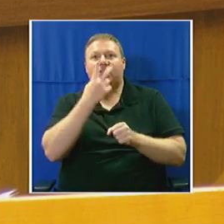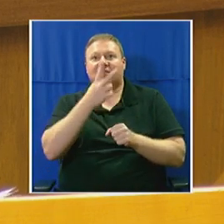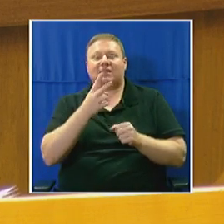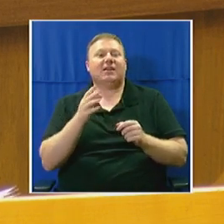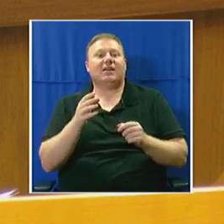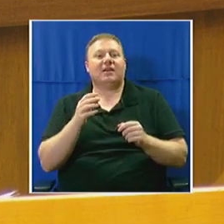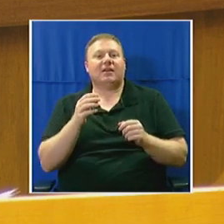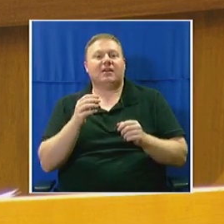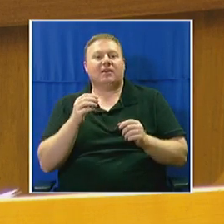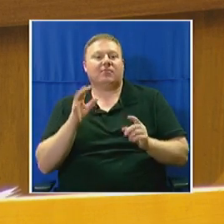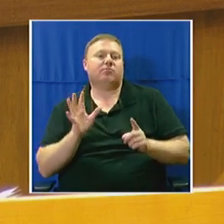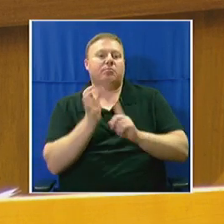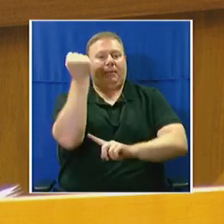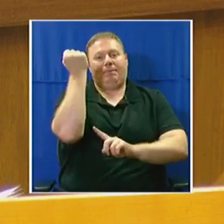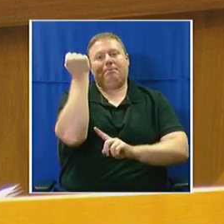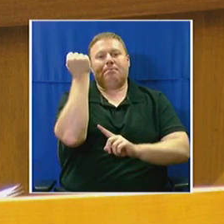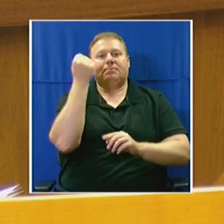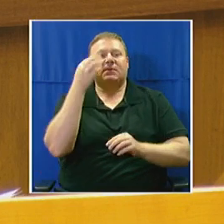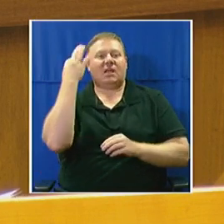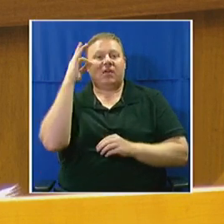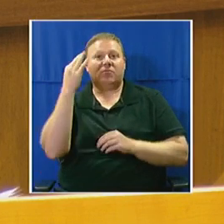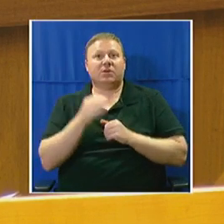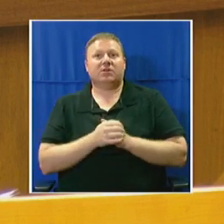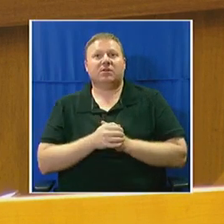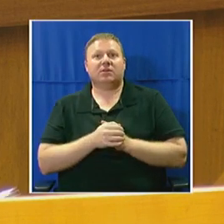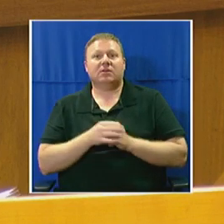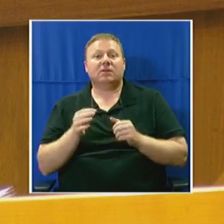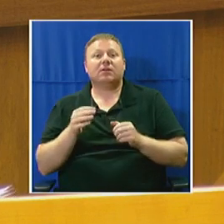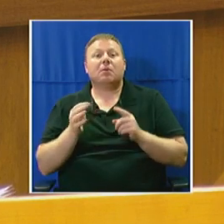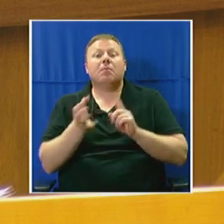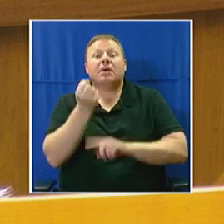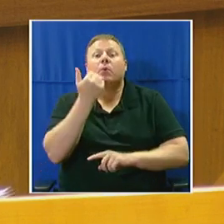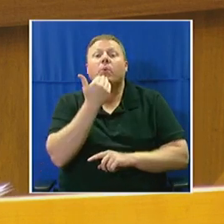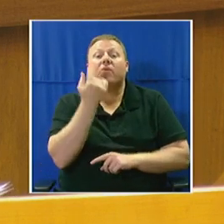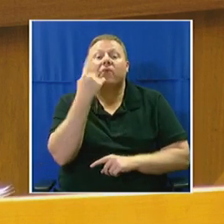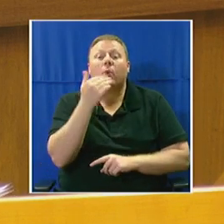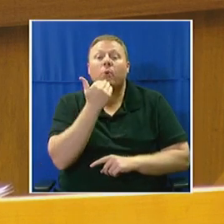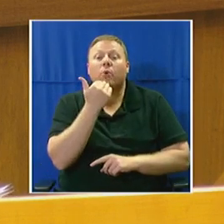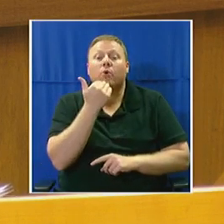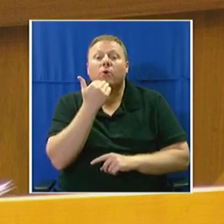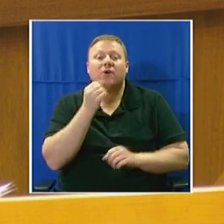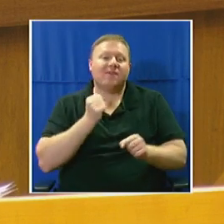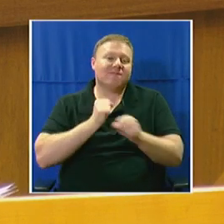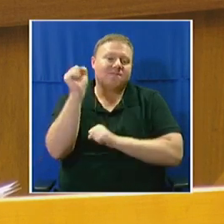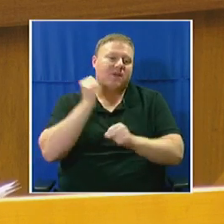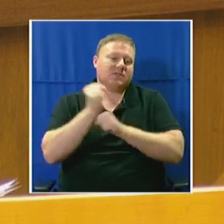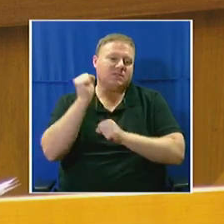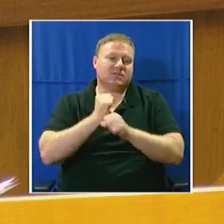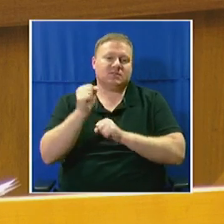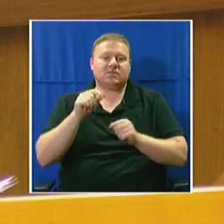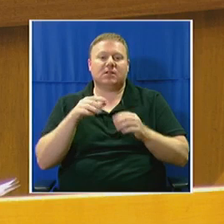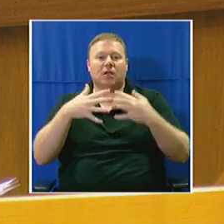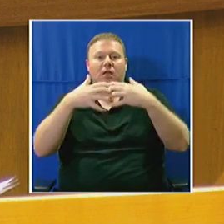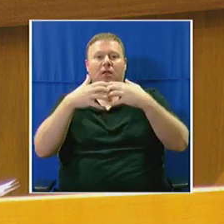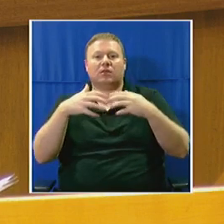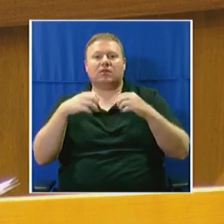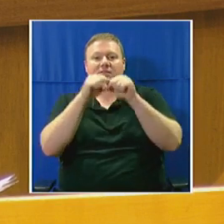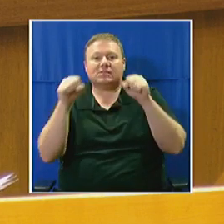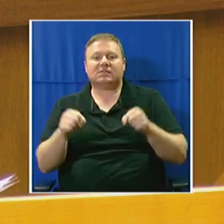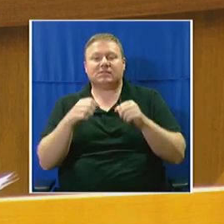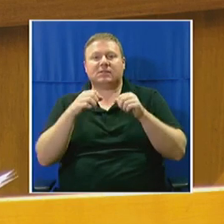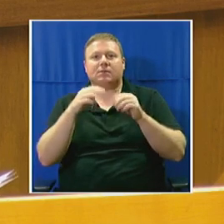government it is a victory for the people who fight the status quo and take on the failing establishment